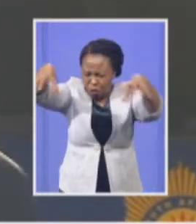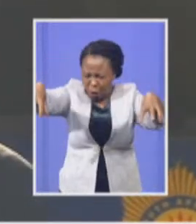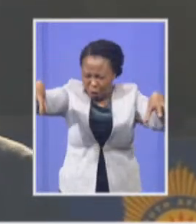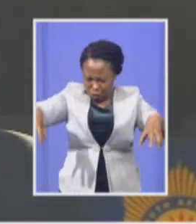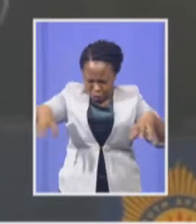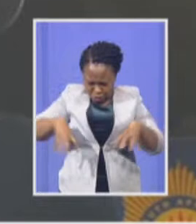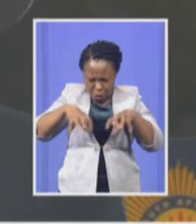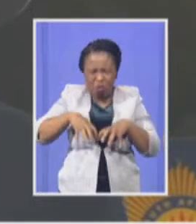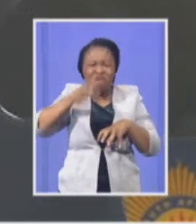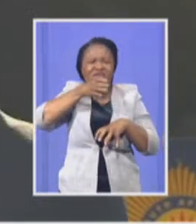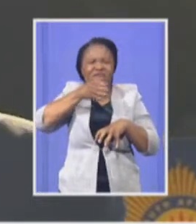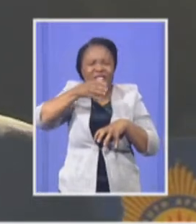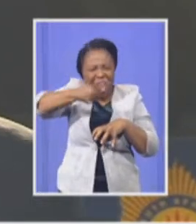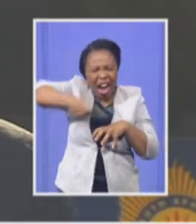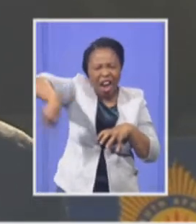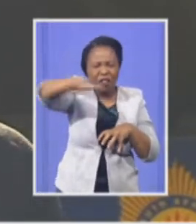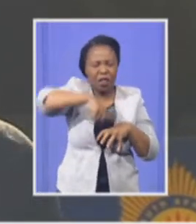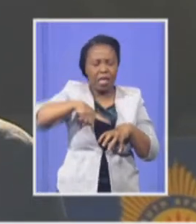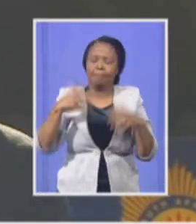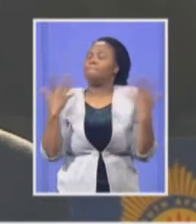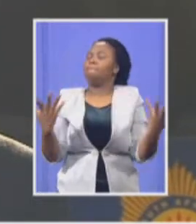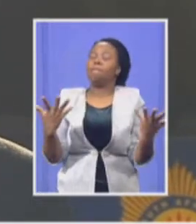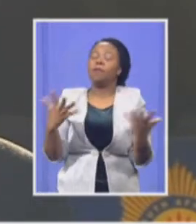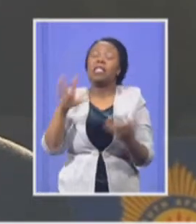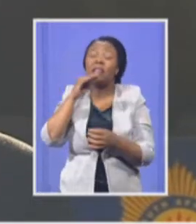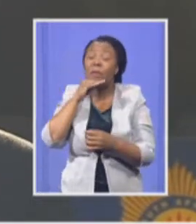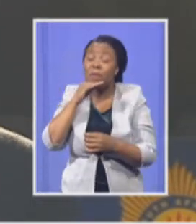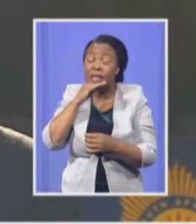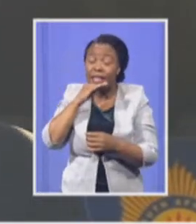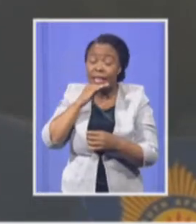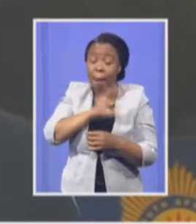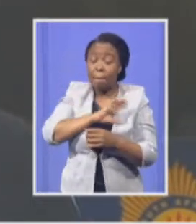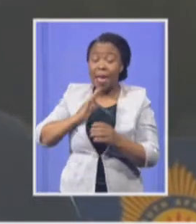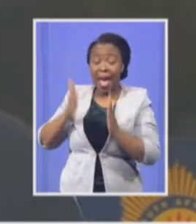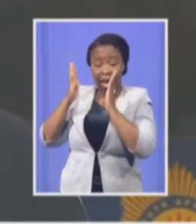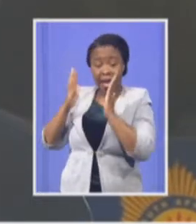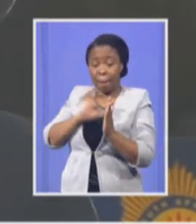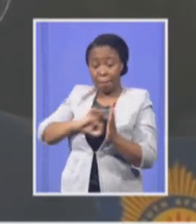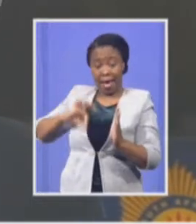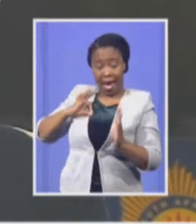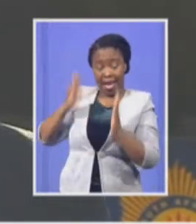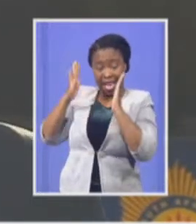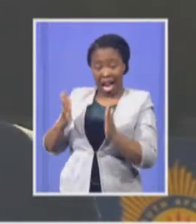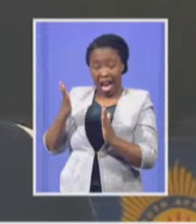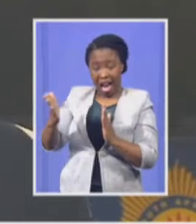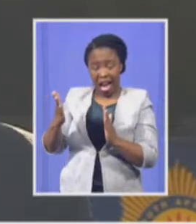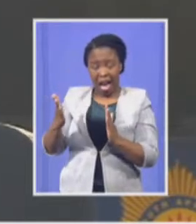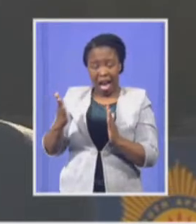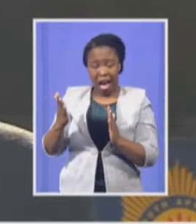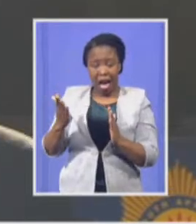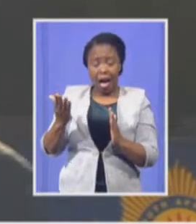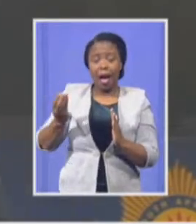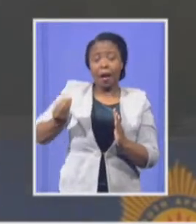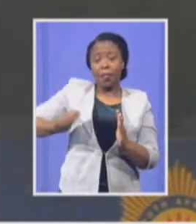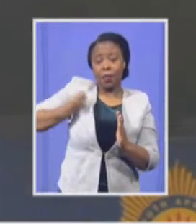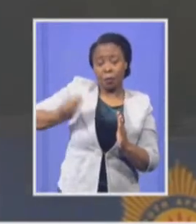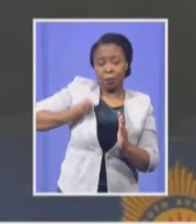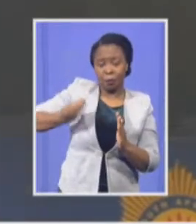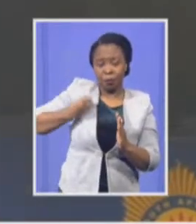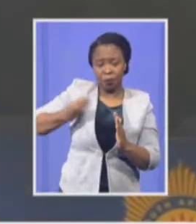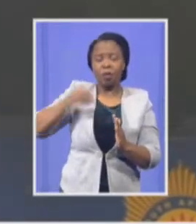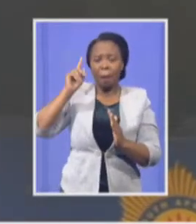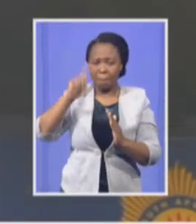Therefore mayor abantu abancane kuzofanele sibakhele amathuba